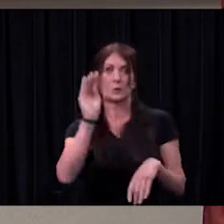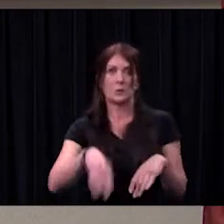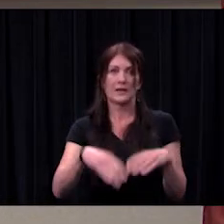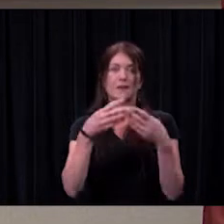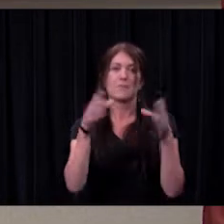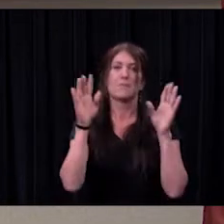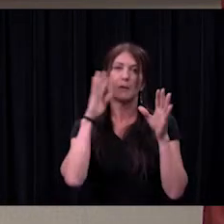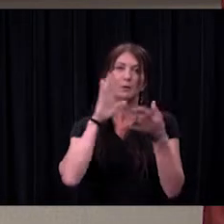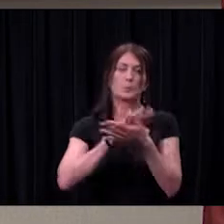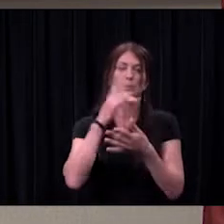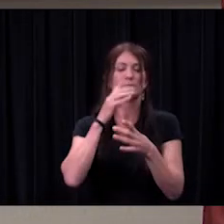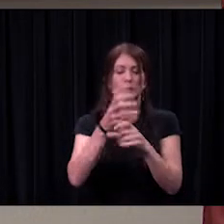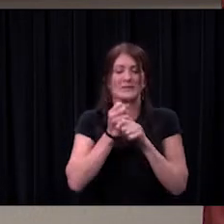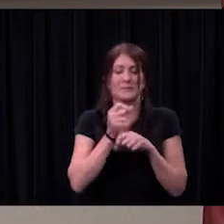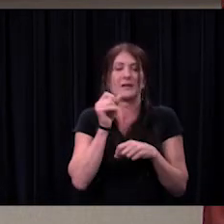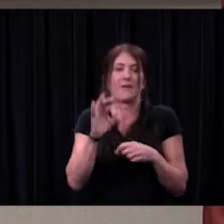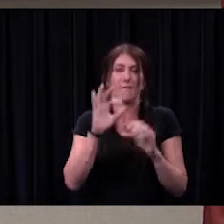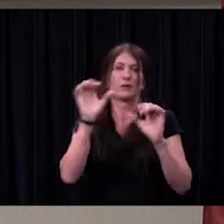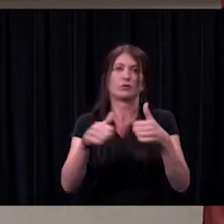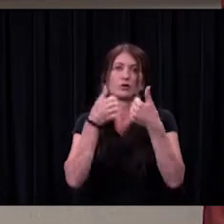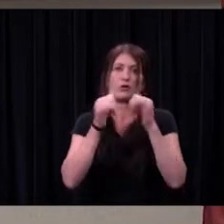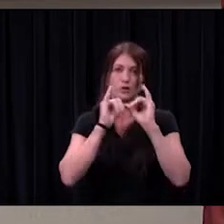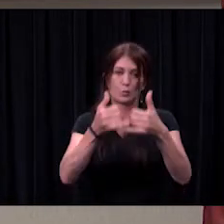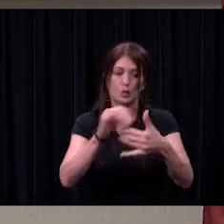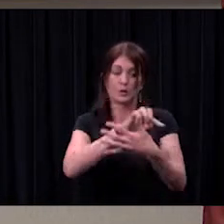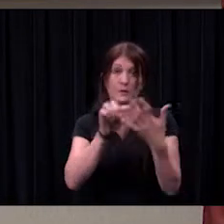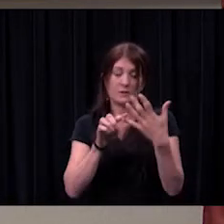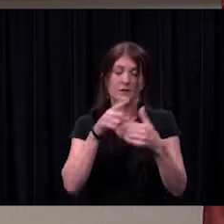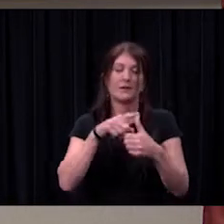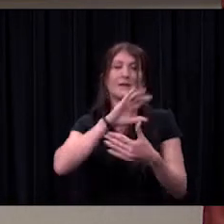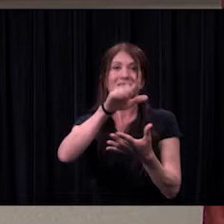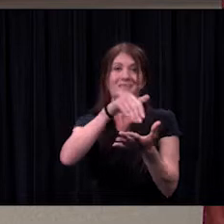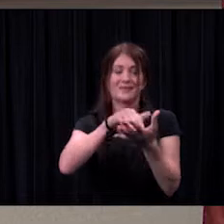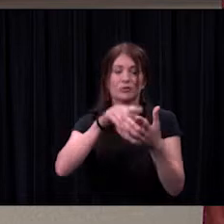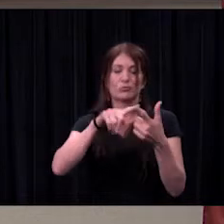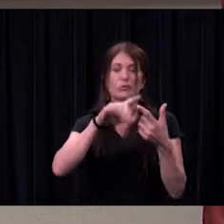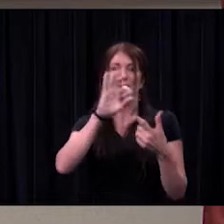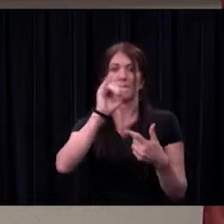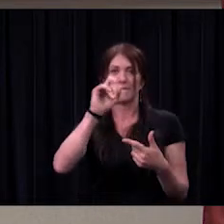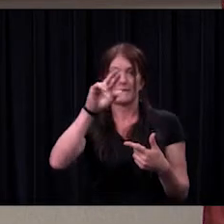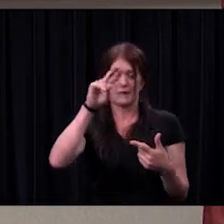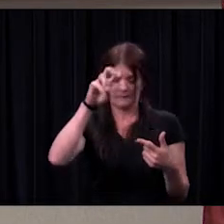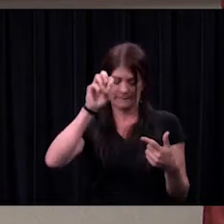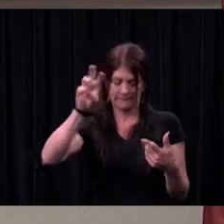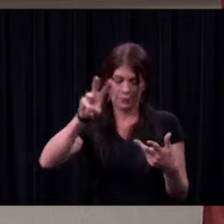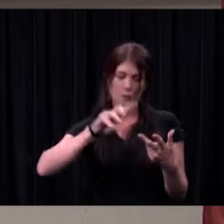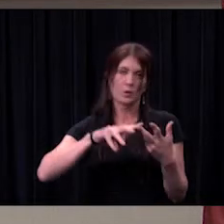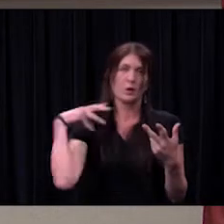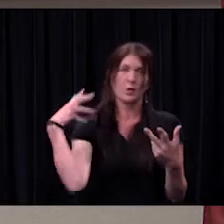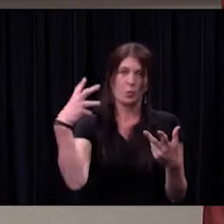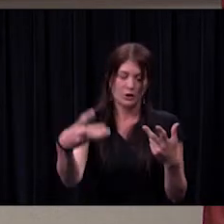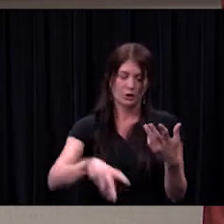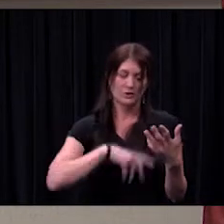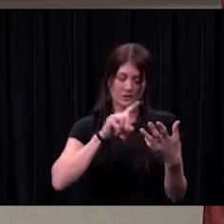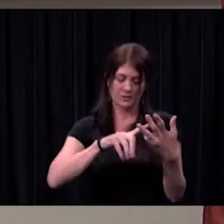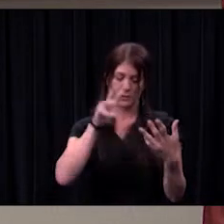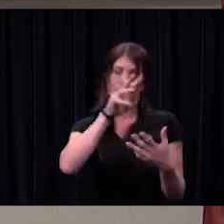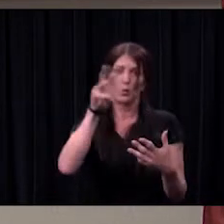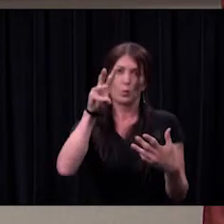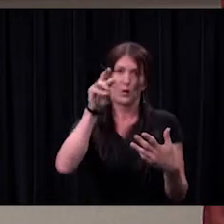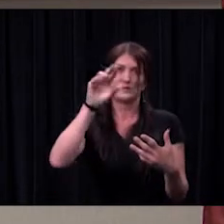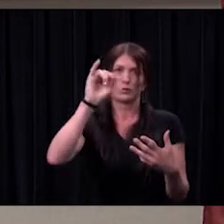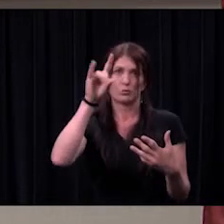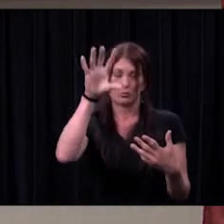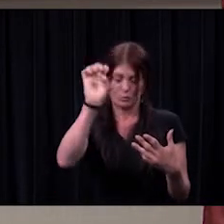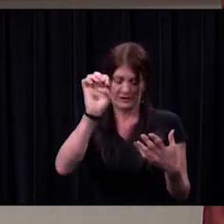Award. Those schools are Central, Fairview, Ridgeview, Washington, and Westview Elementary, and Indian Trail Middle. And tonight we have 3 of